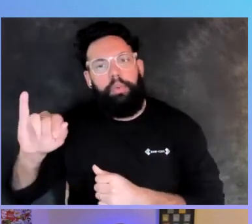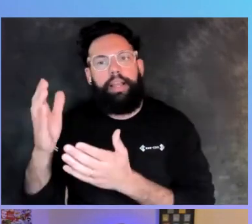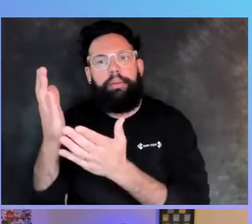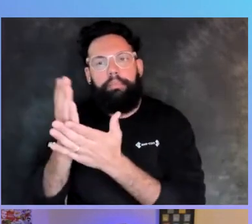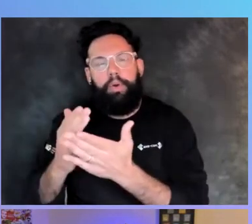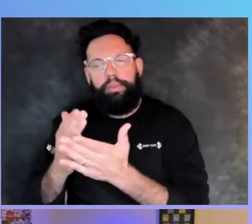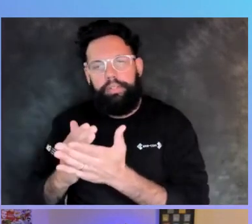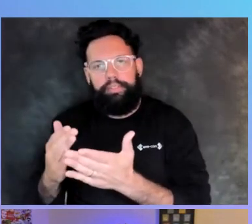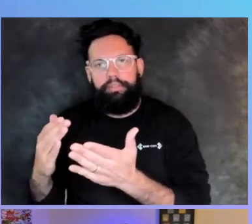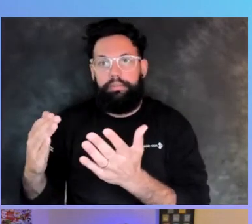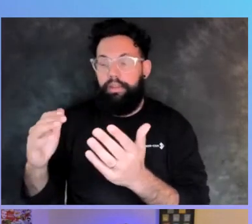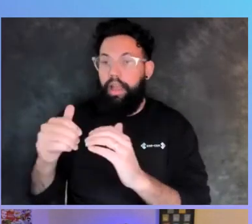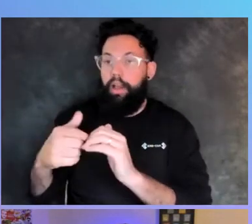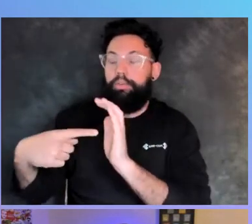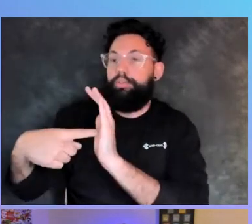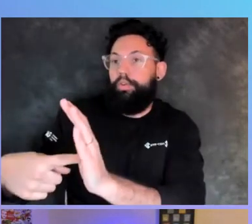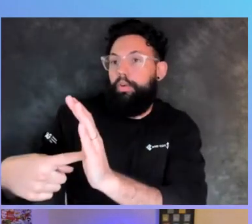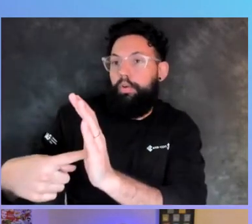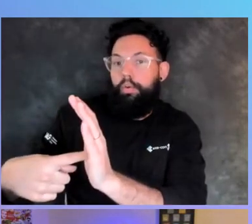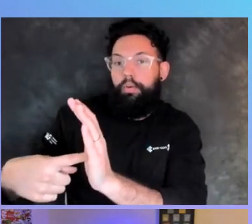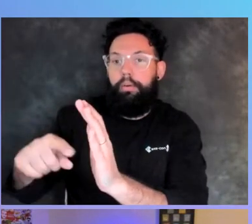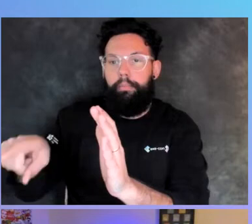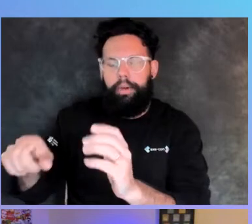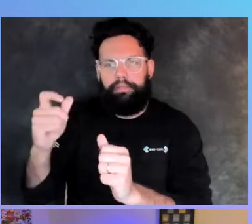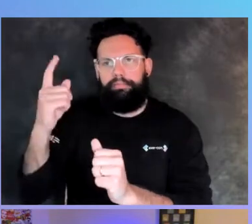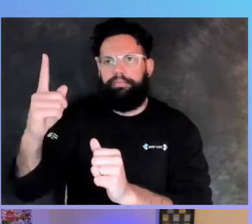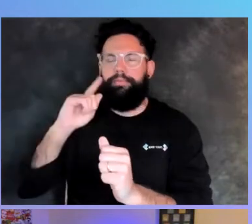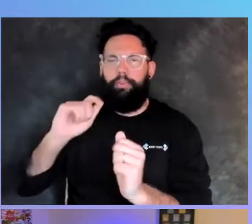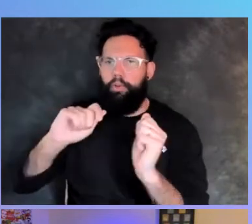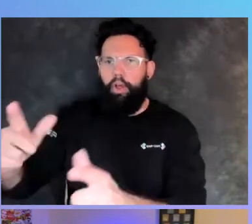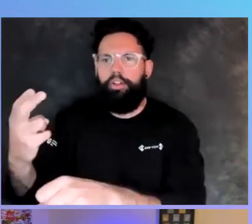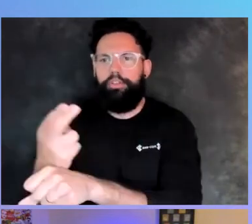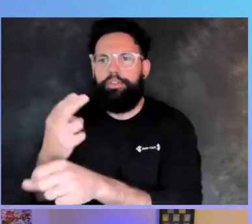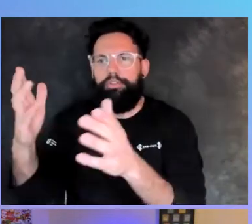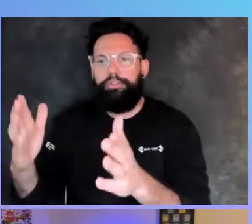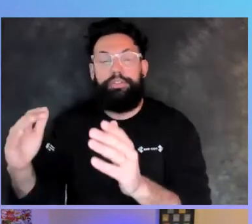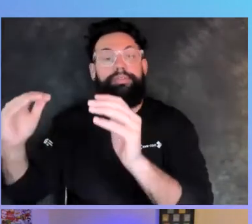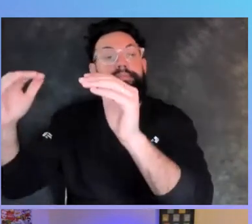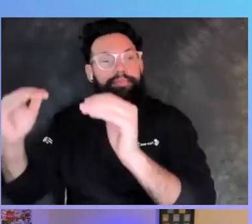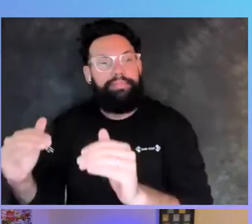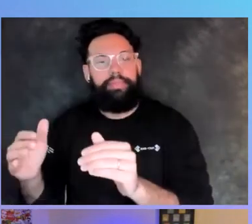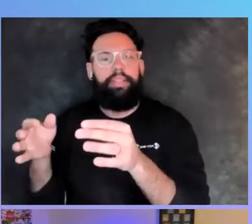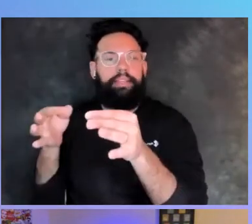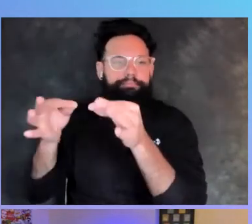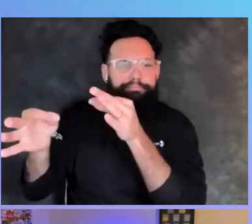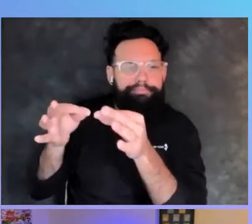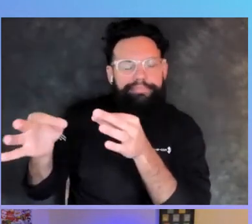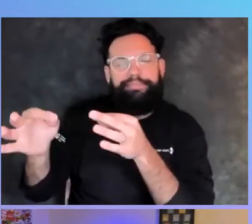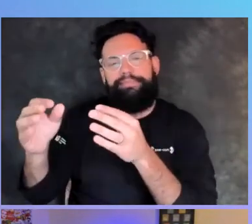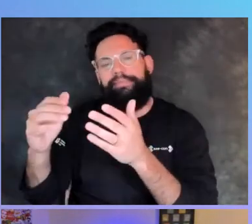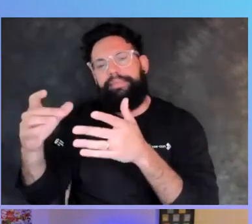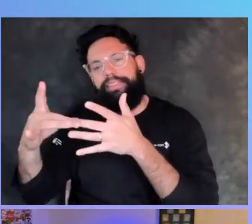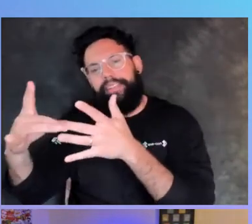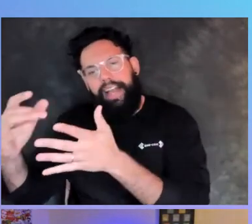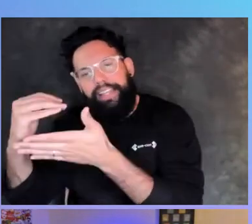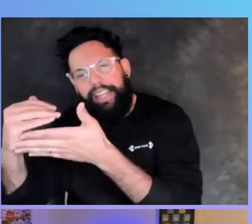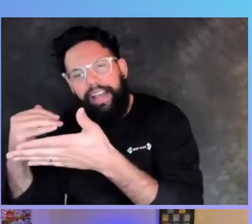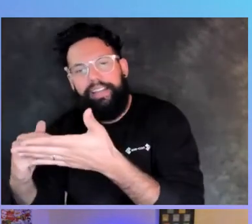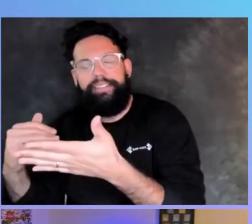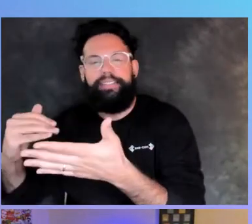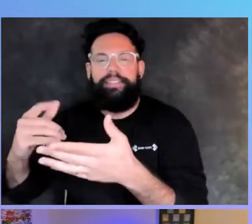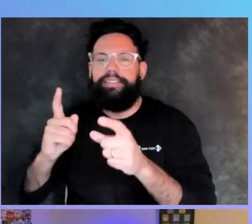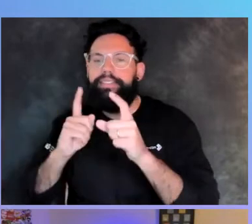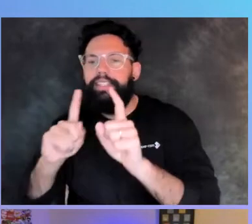them regardless of how they perceive. And then finally, it goes into the details of the guidelines and the very specific success criteria